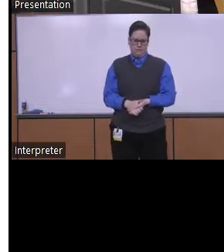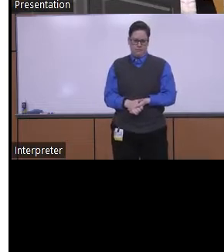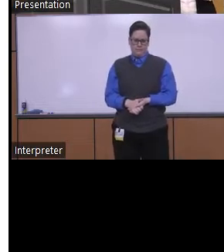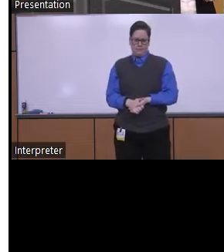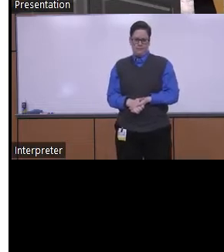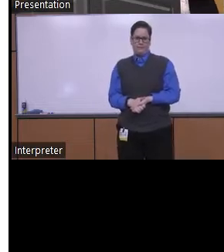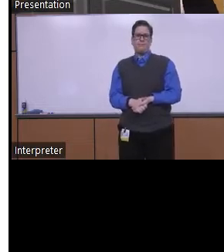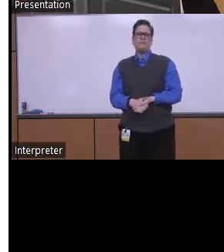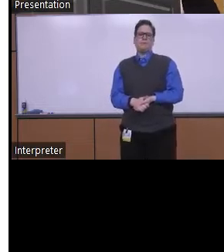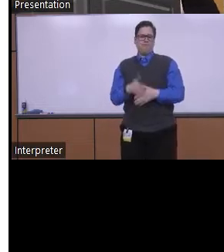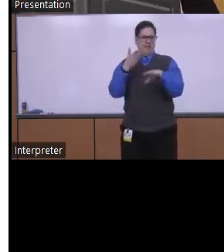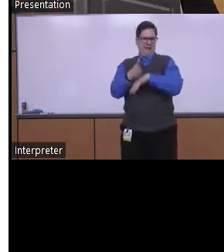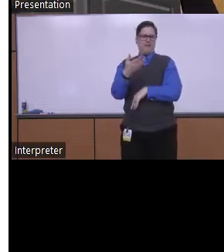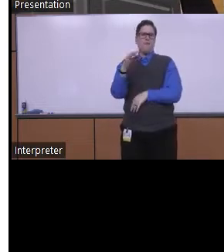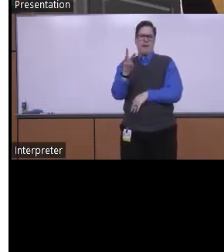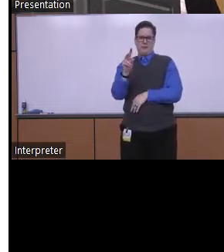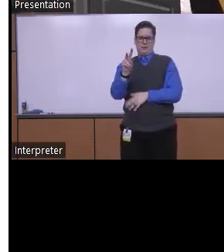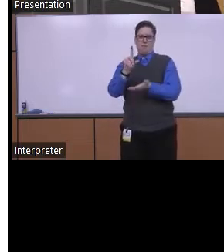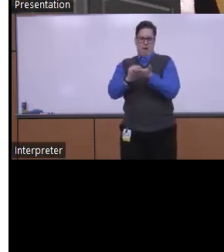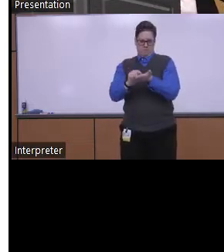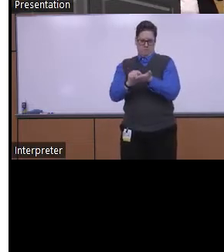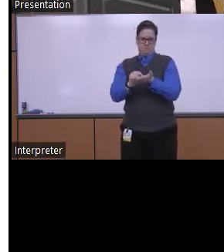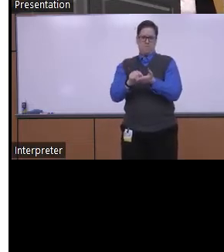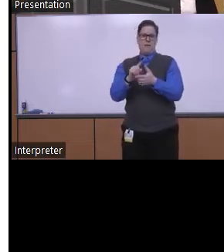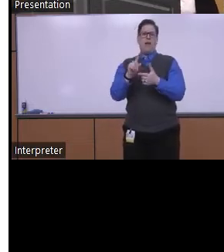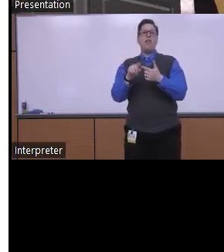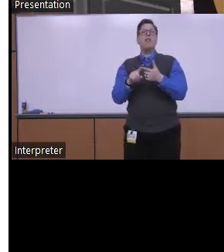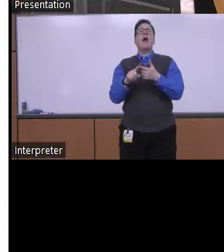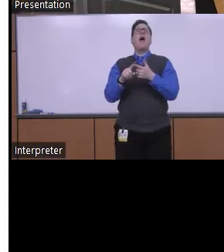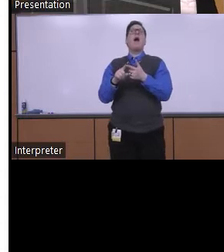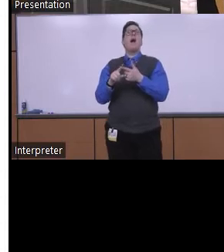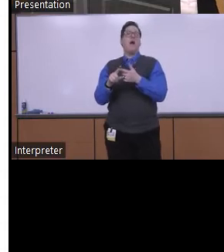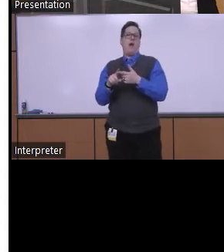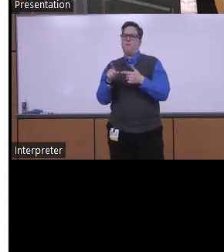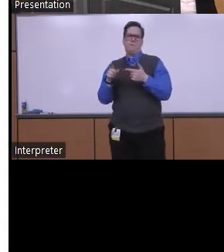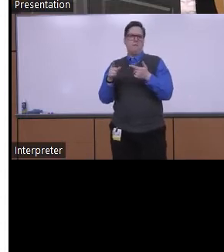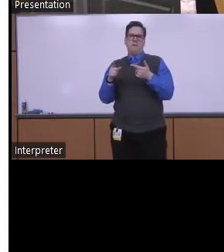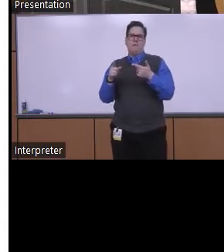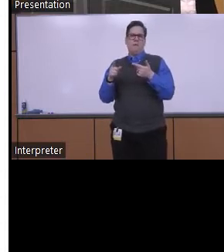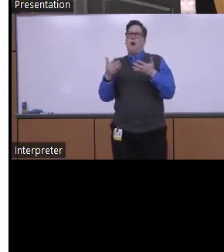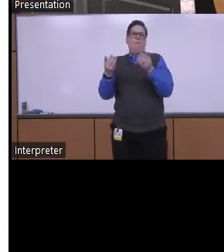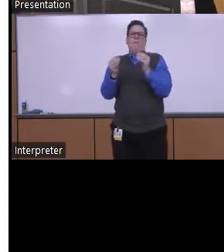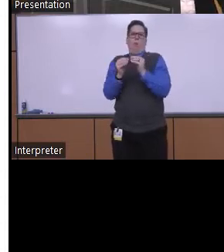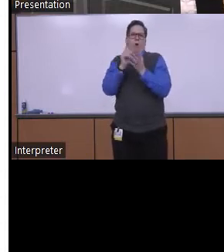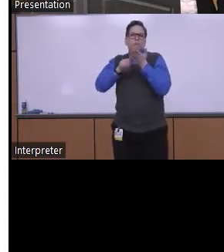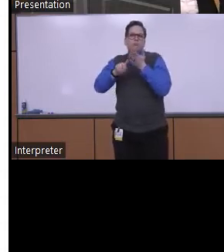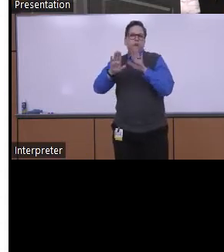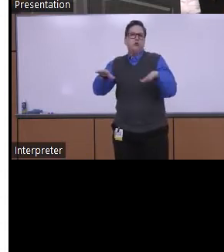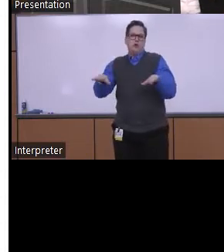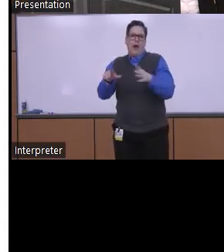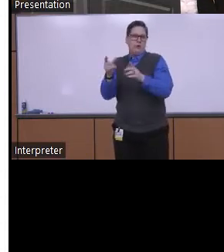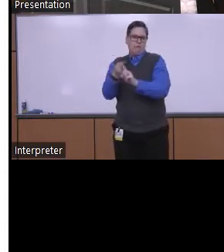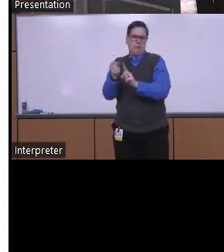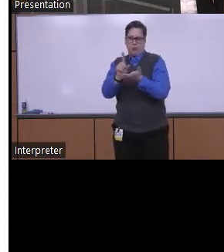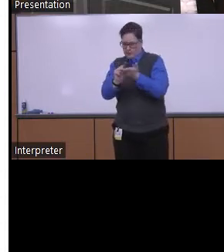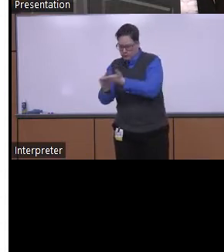Following Kemp's 1962 publication and the public interest that ensued, an explosion of child abuse literature happened. As physicians